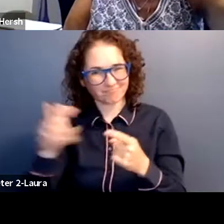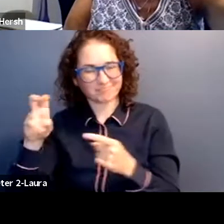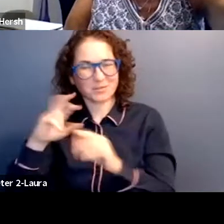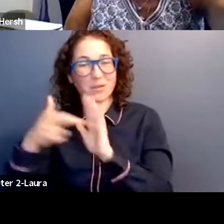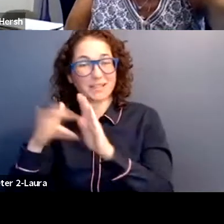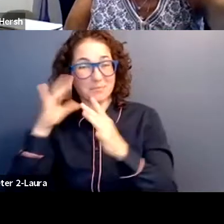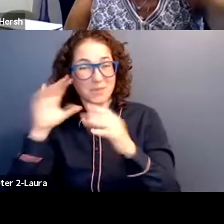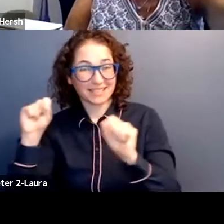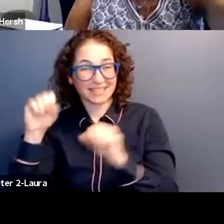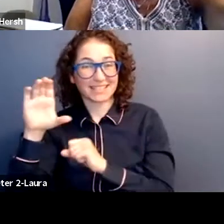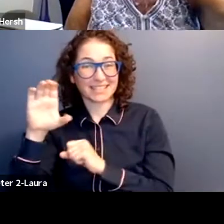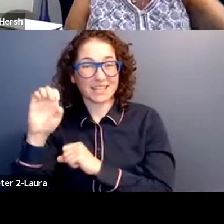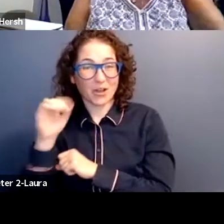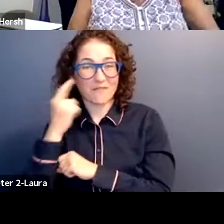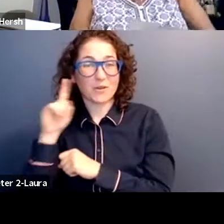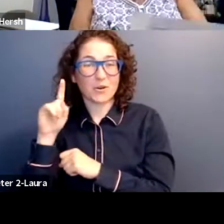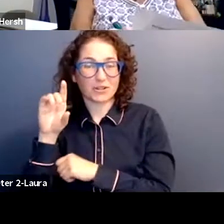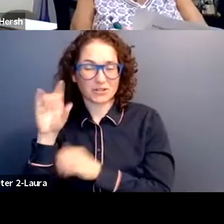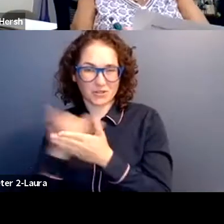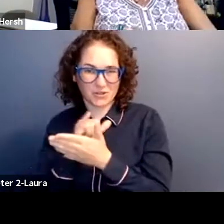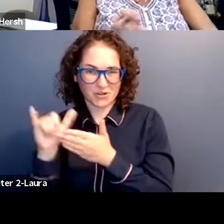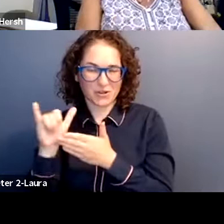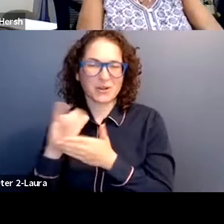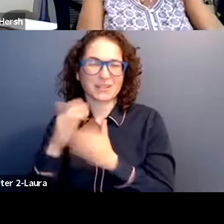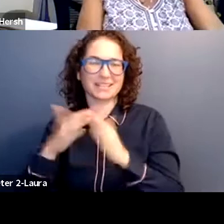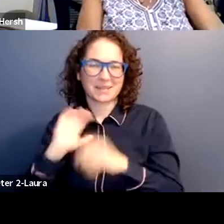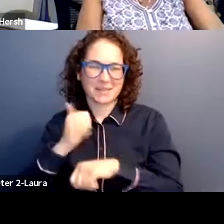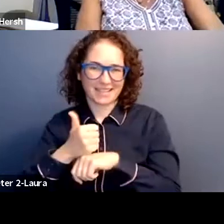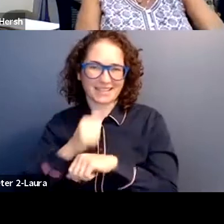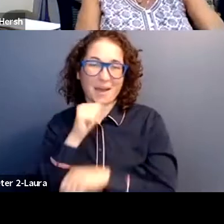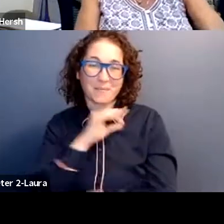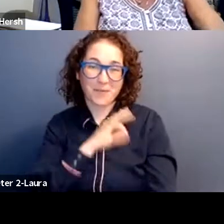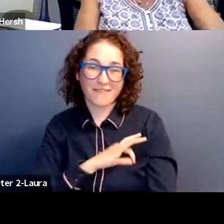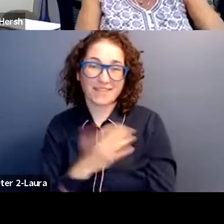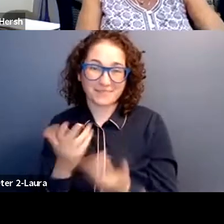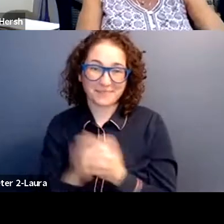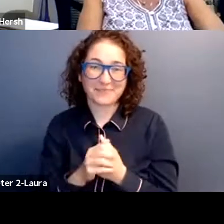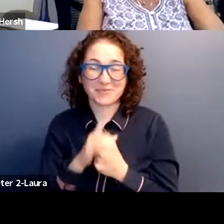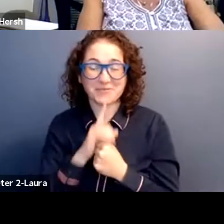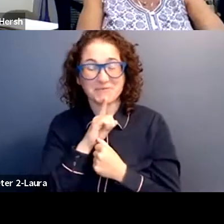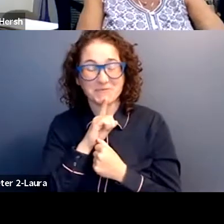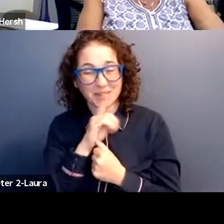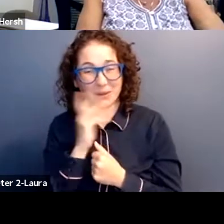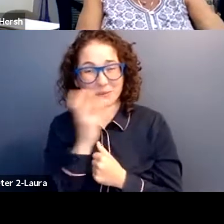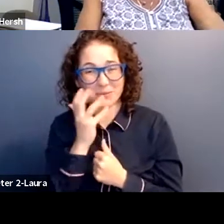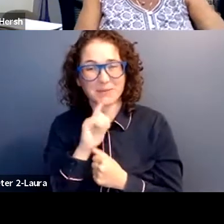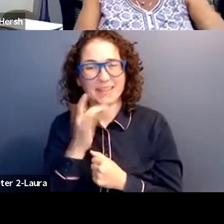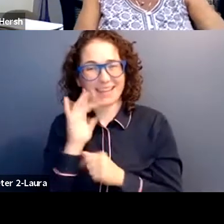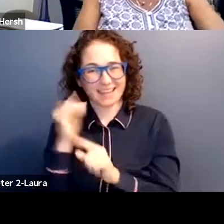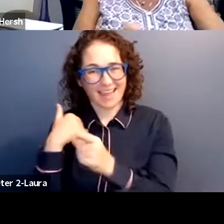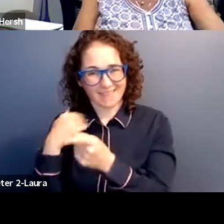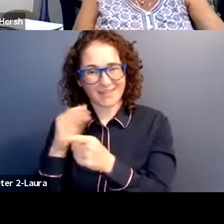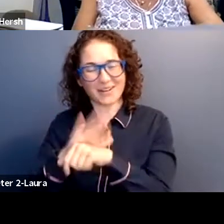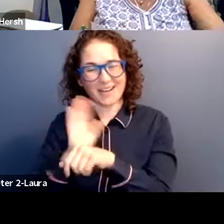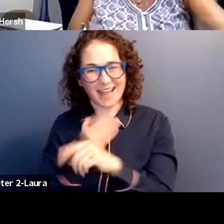president and CEO of a New York City-based not-for-profit. We have been extraordinarily fortunate to have her on our